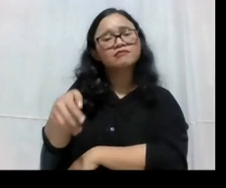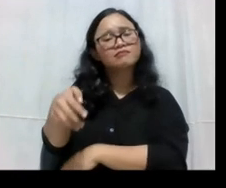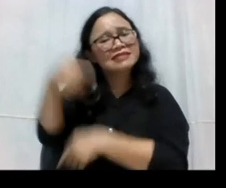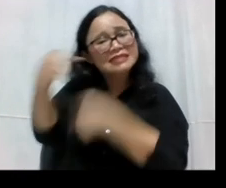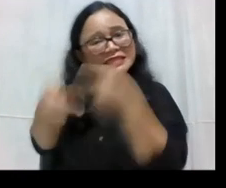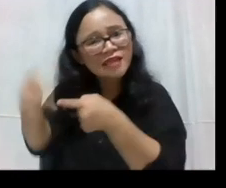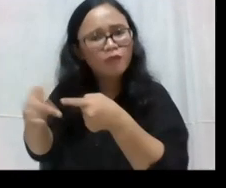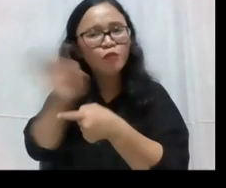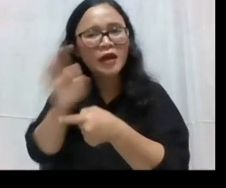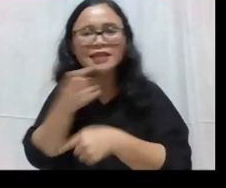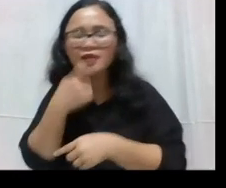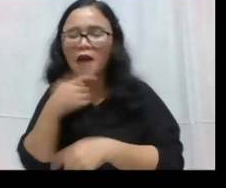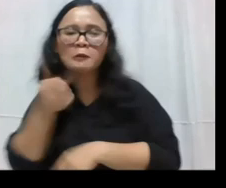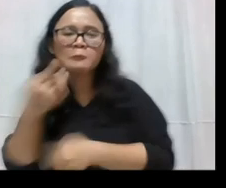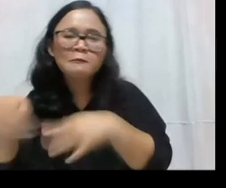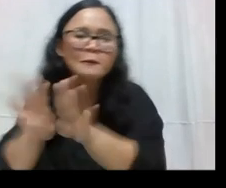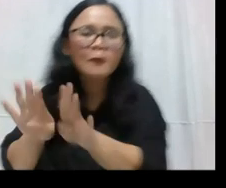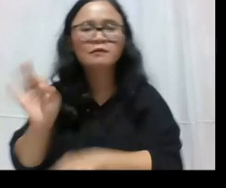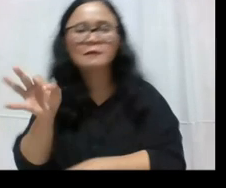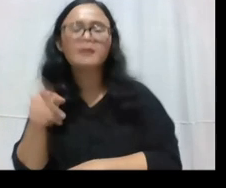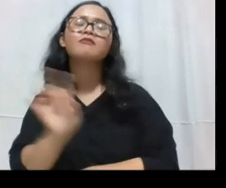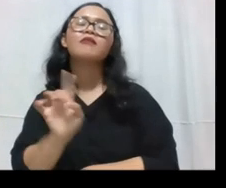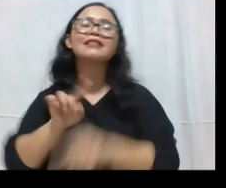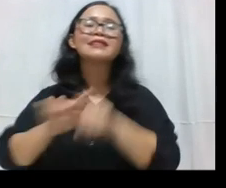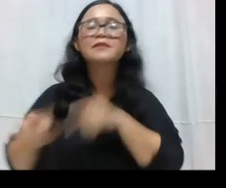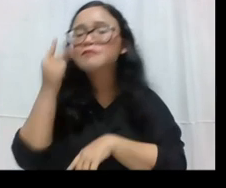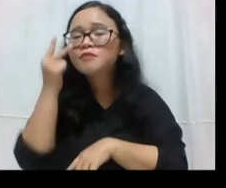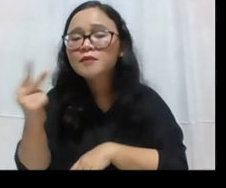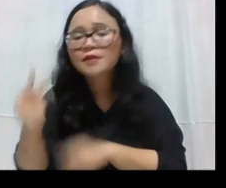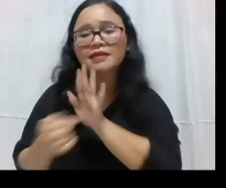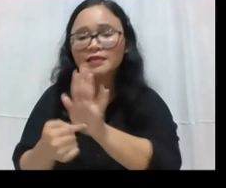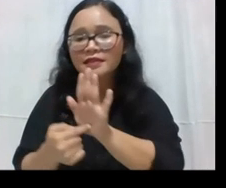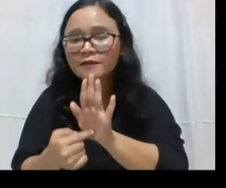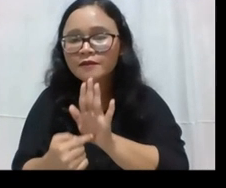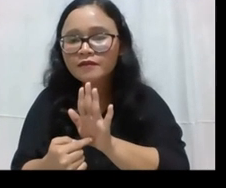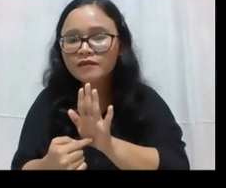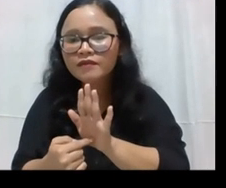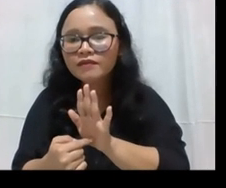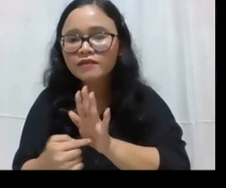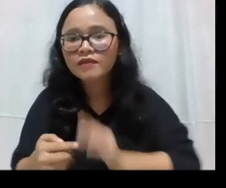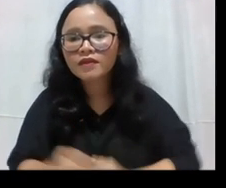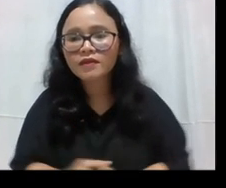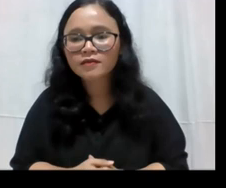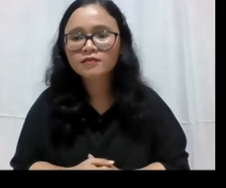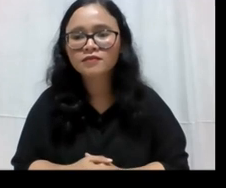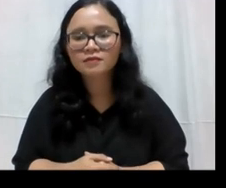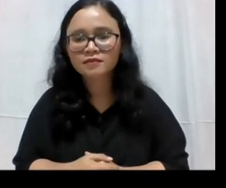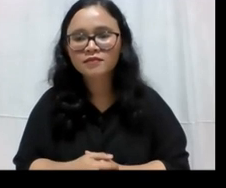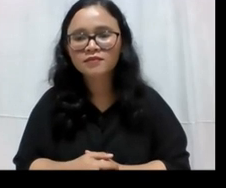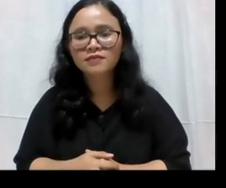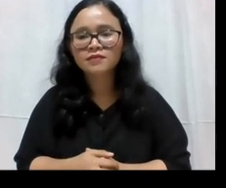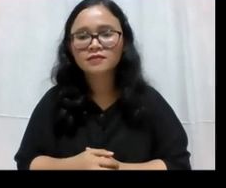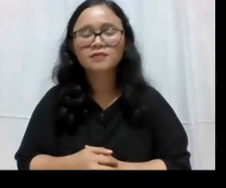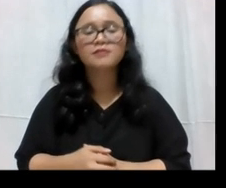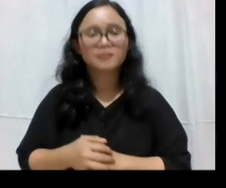film, then naturally, we are not going to go back to do any investigation, because I mentioned earlier,